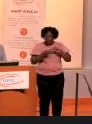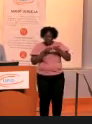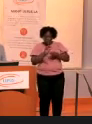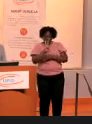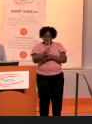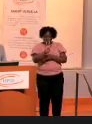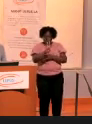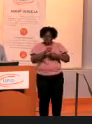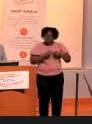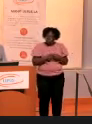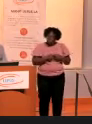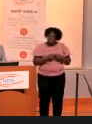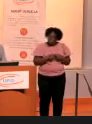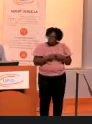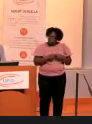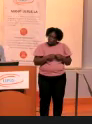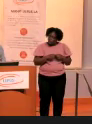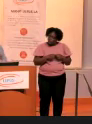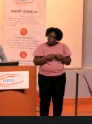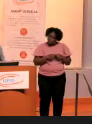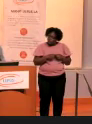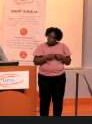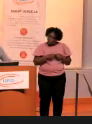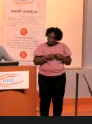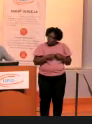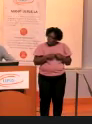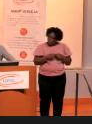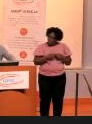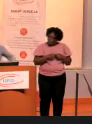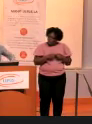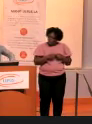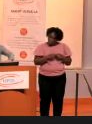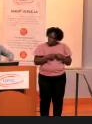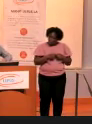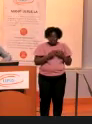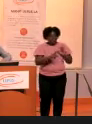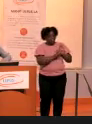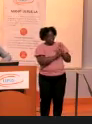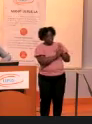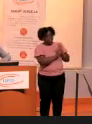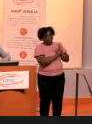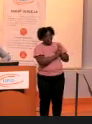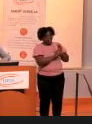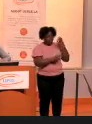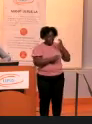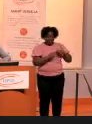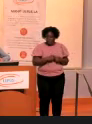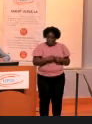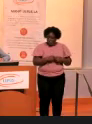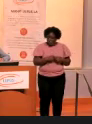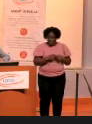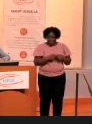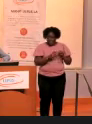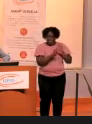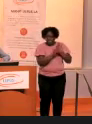4. And these are the proliferative, of course, I'm getting paged right now. And it will keep going